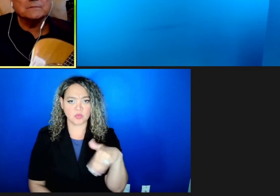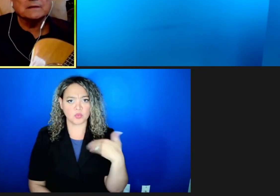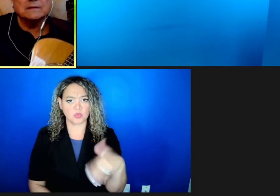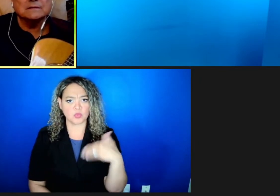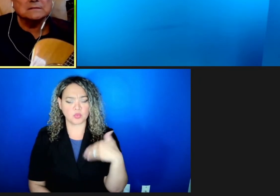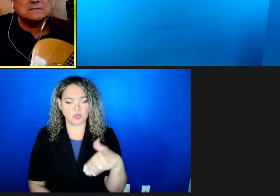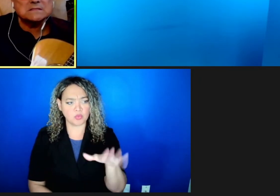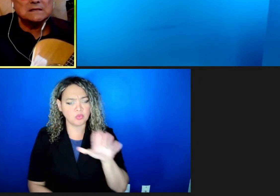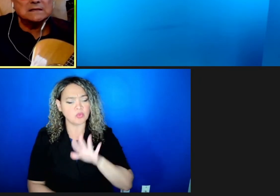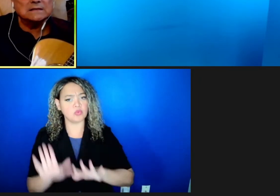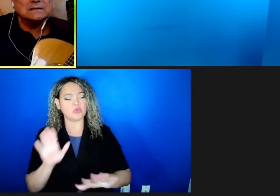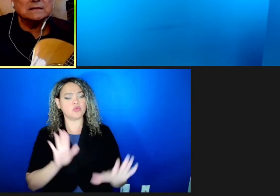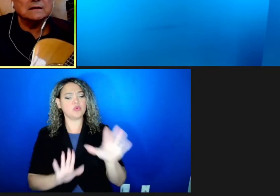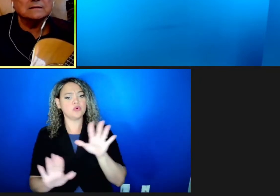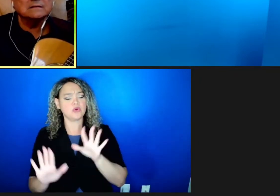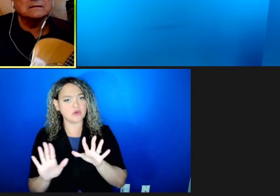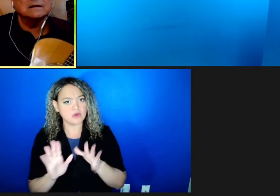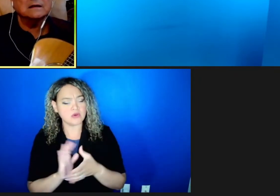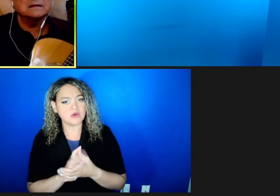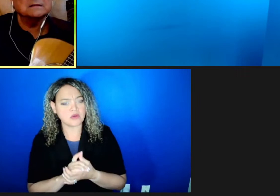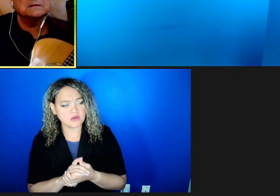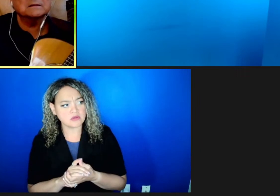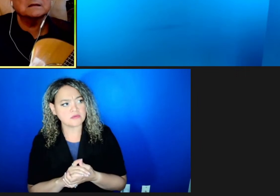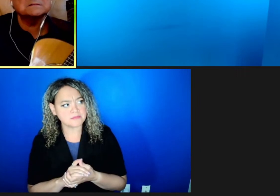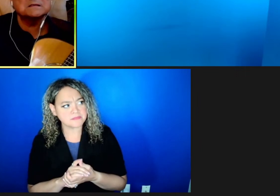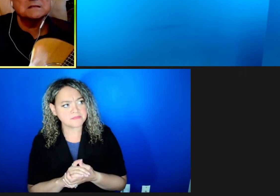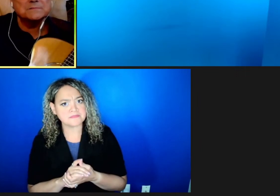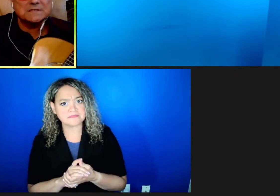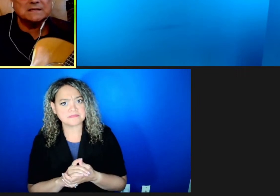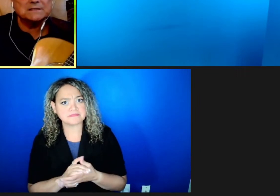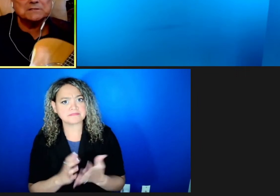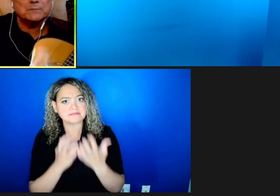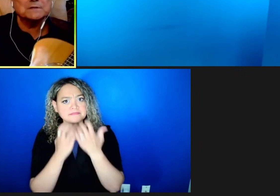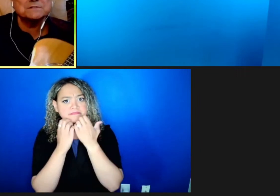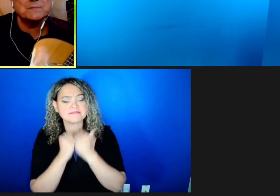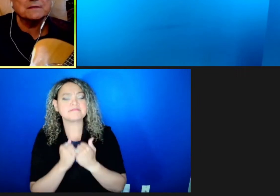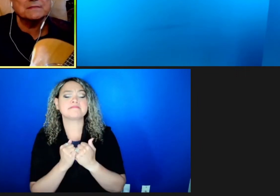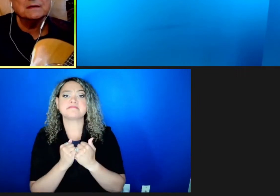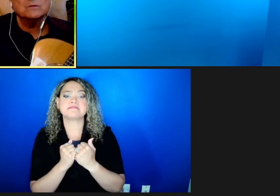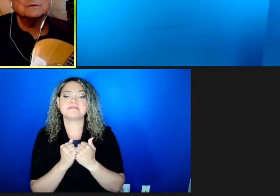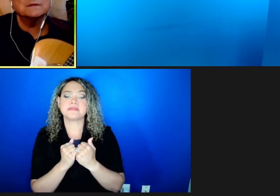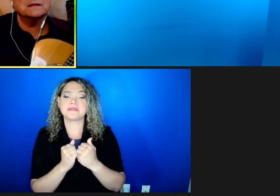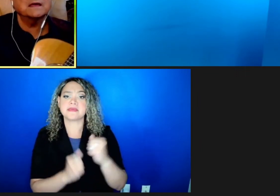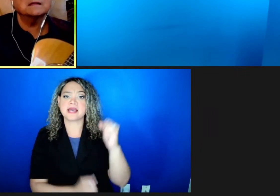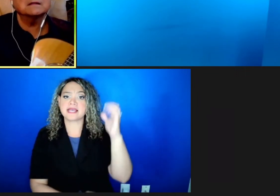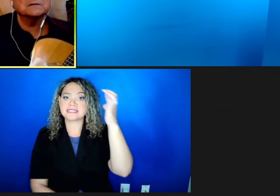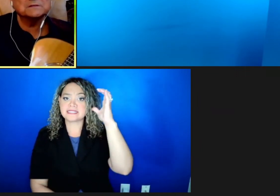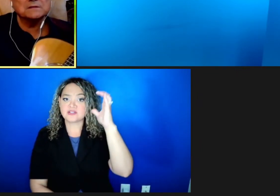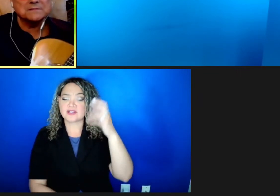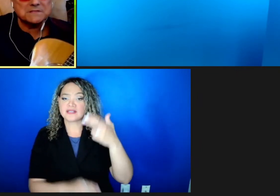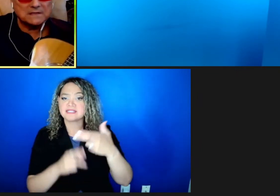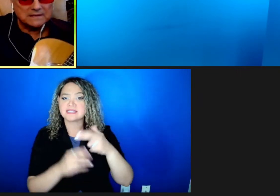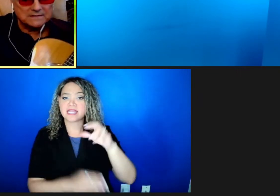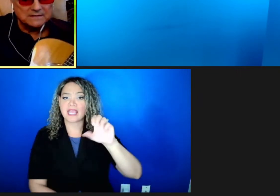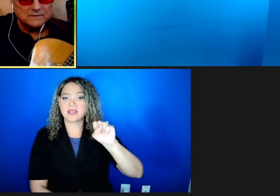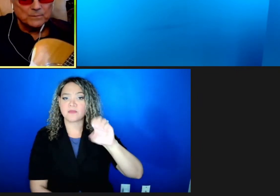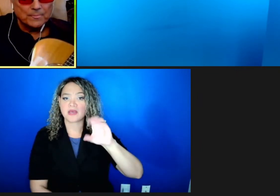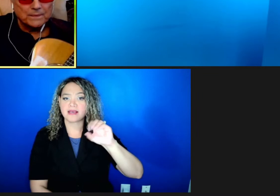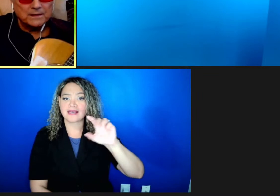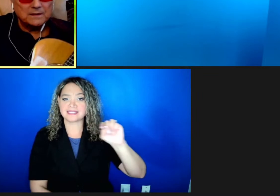back on my heels. I had a dear cousin named Scott Shepard Smith. We're dedicating the show to